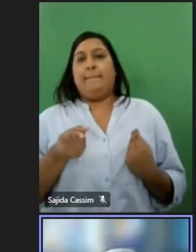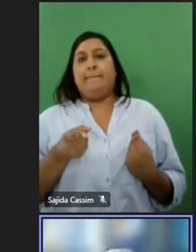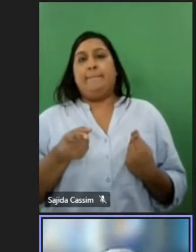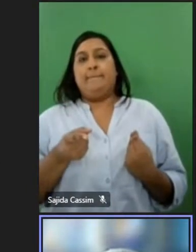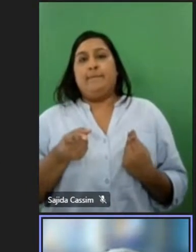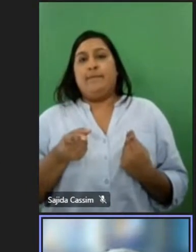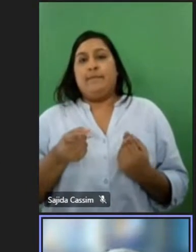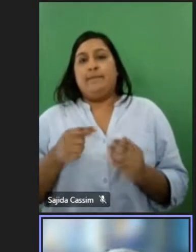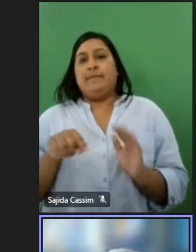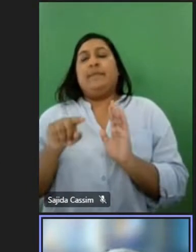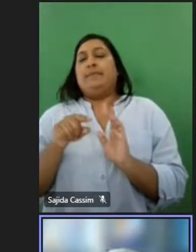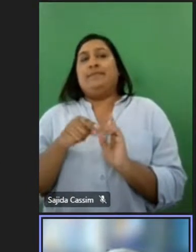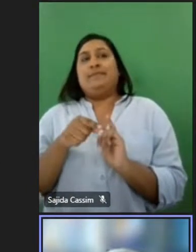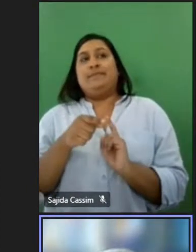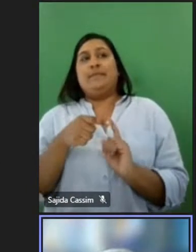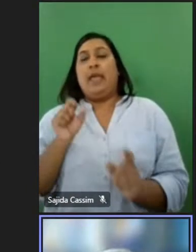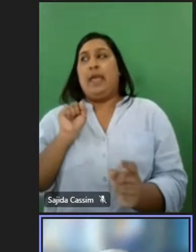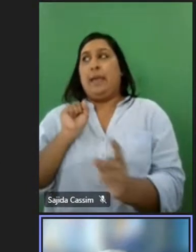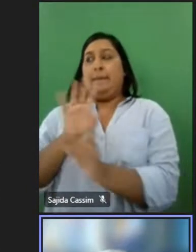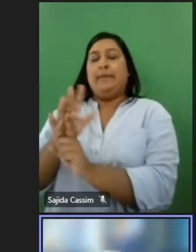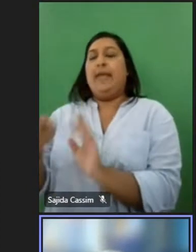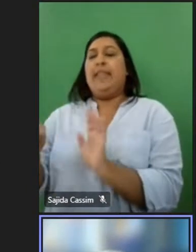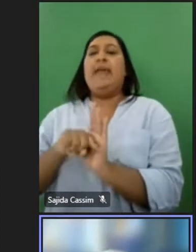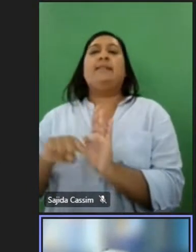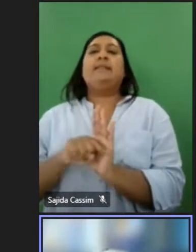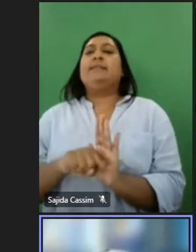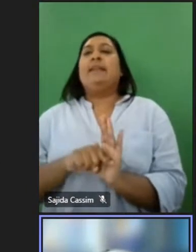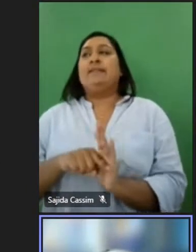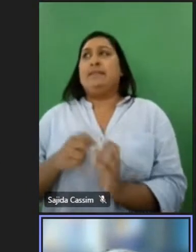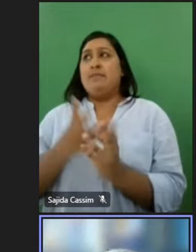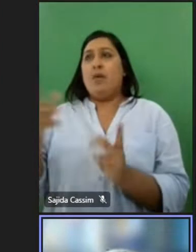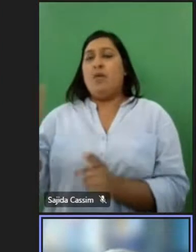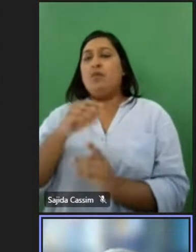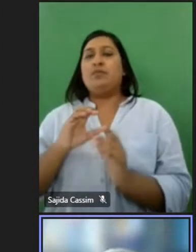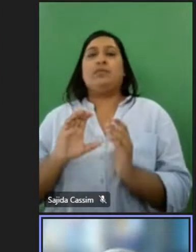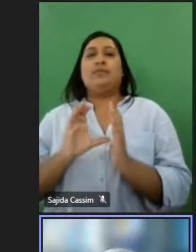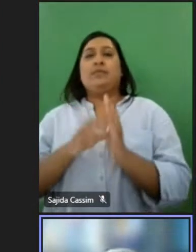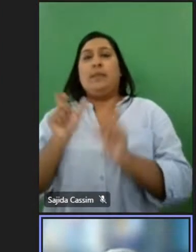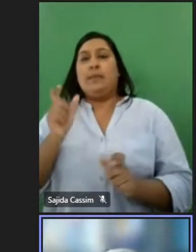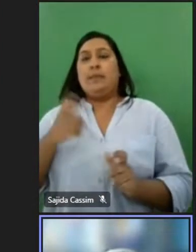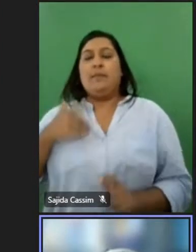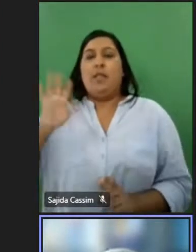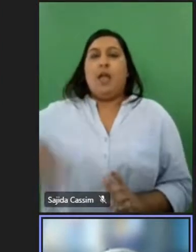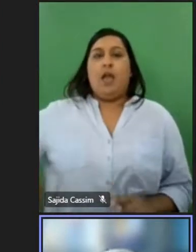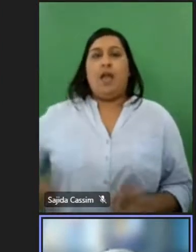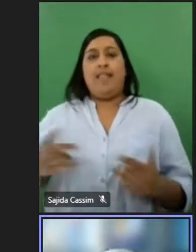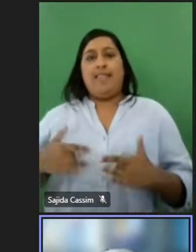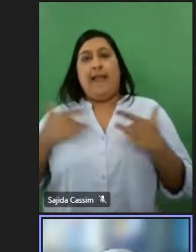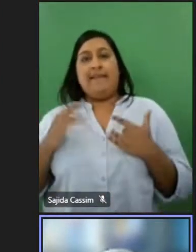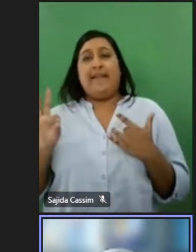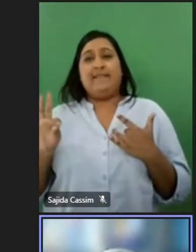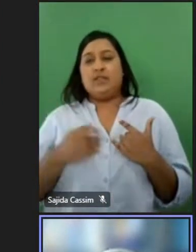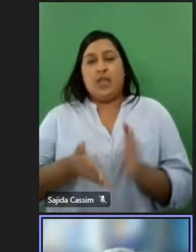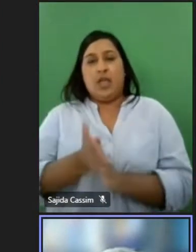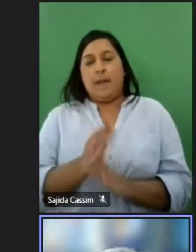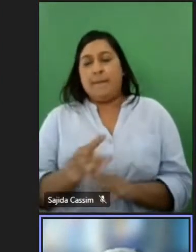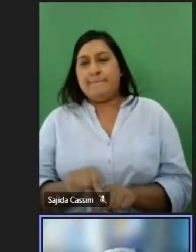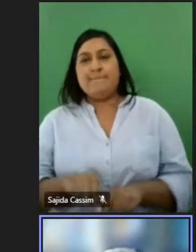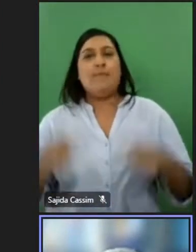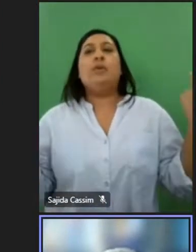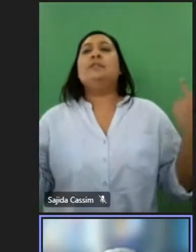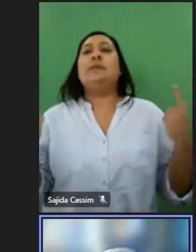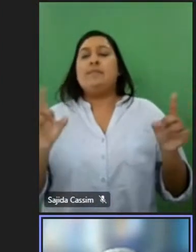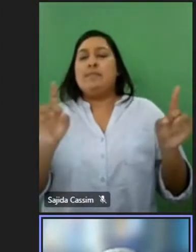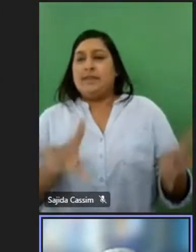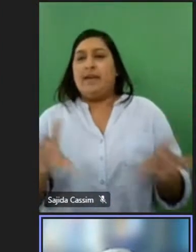virus, impacting negatively on their life, daily living and well-being. Okay, neither the